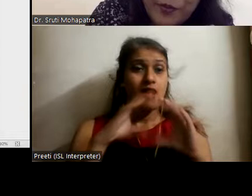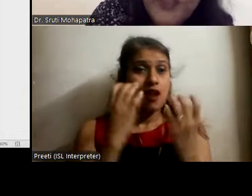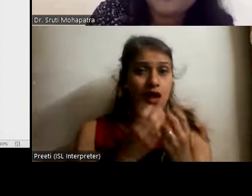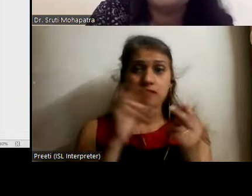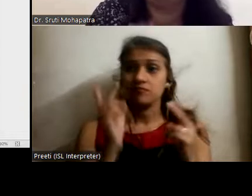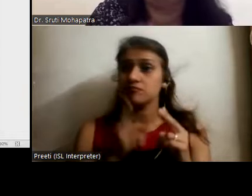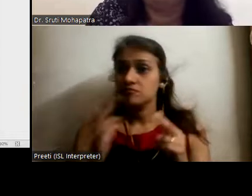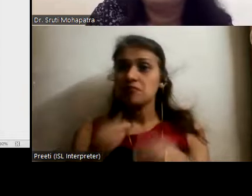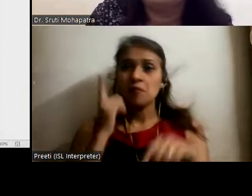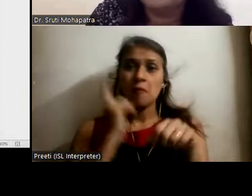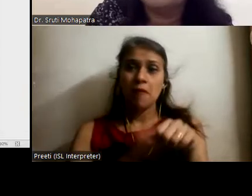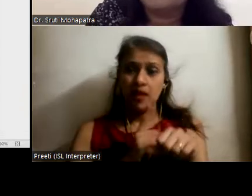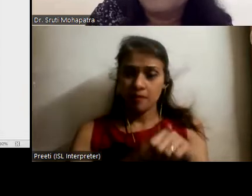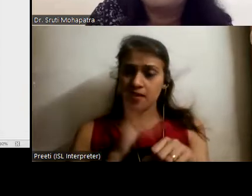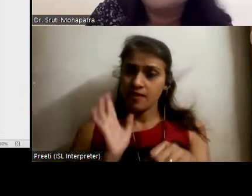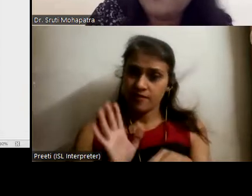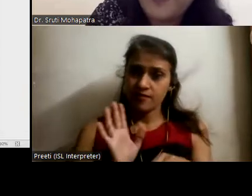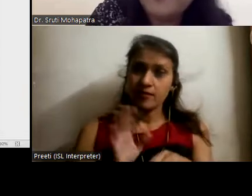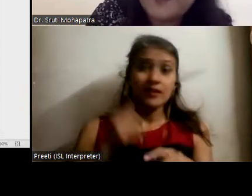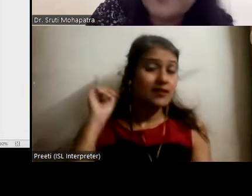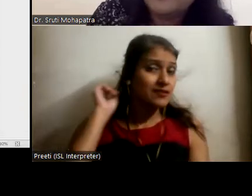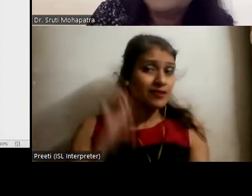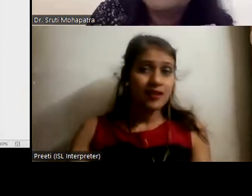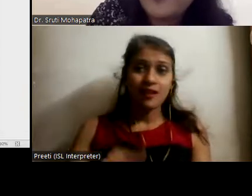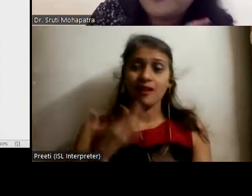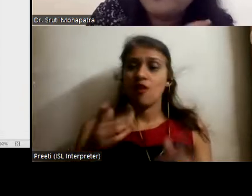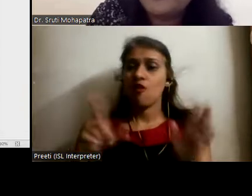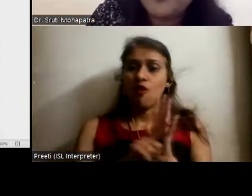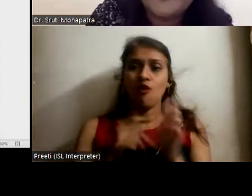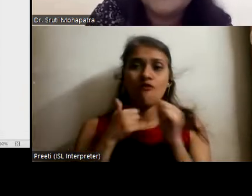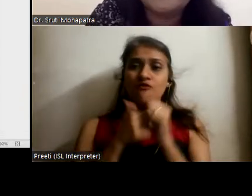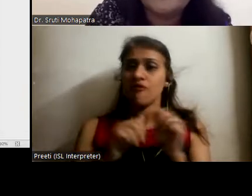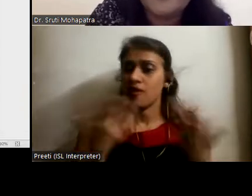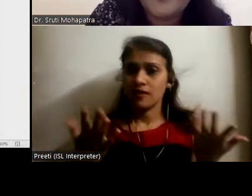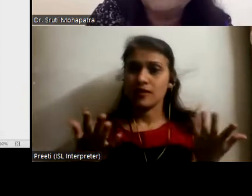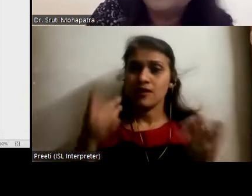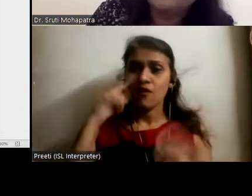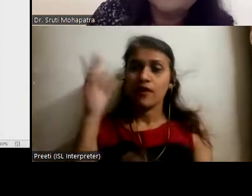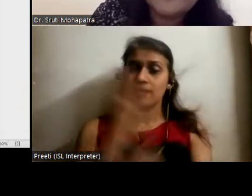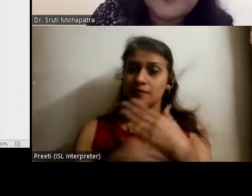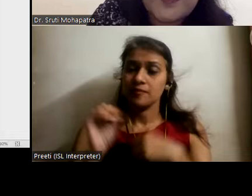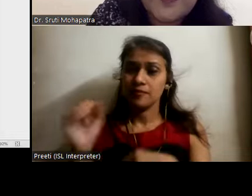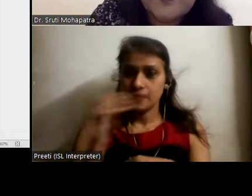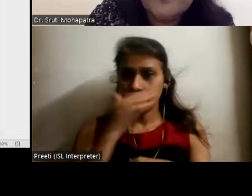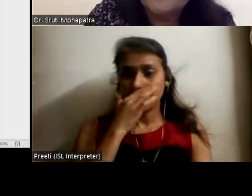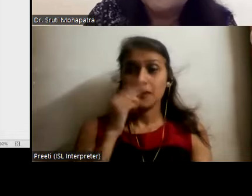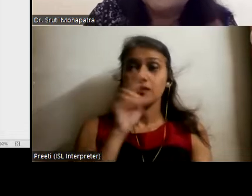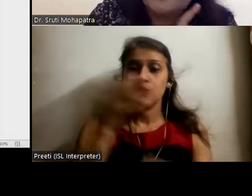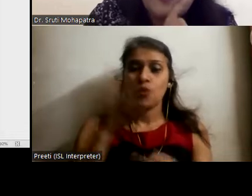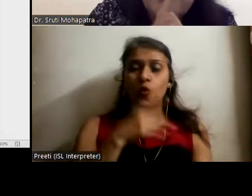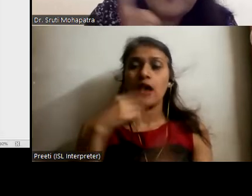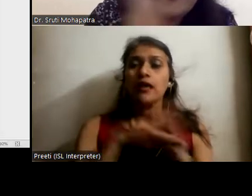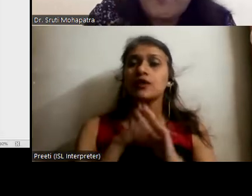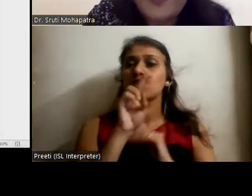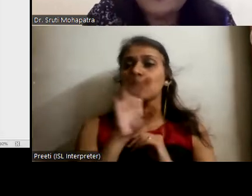there are punishment if you don't violate the mandates, which is Rights of Persons with Disability Act 2016.